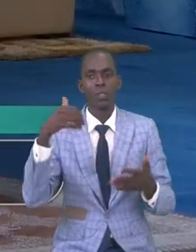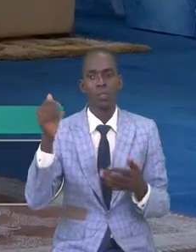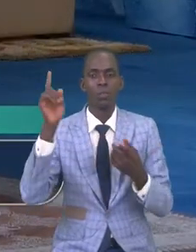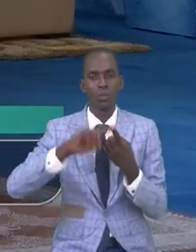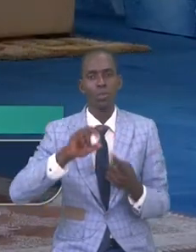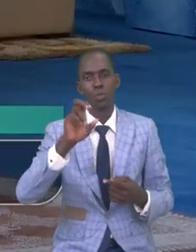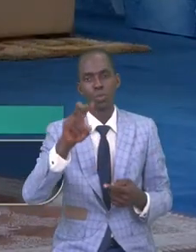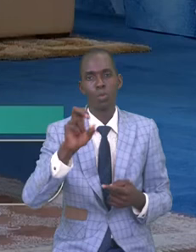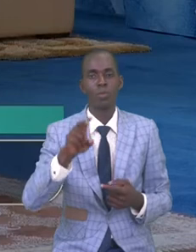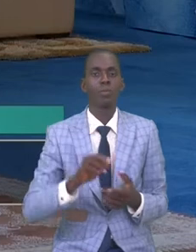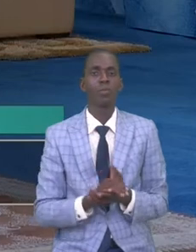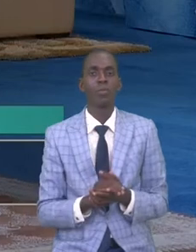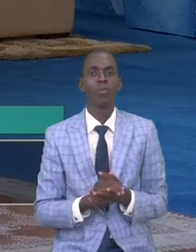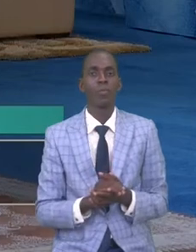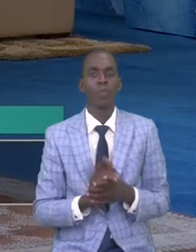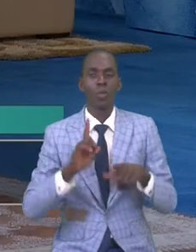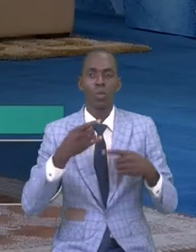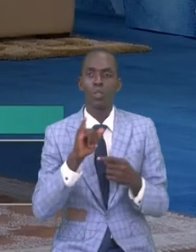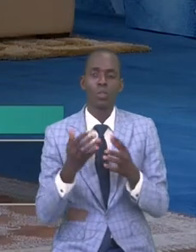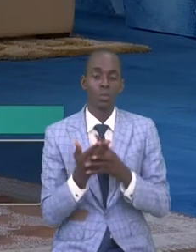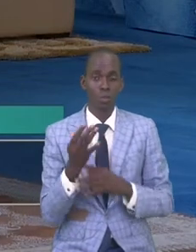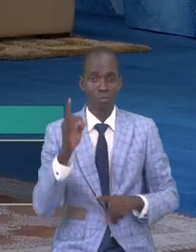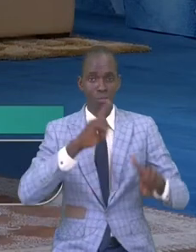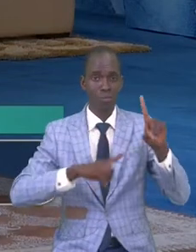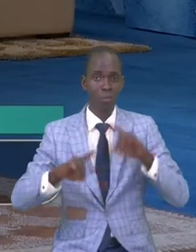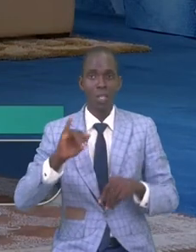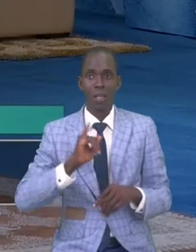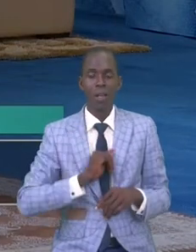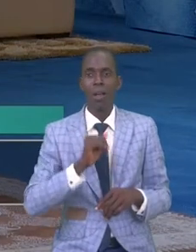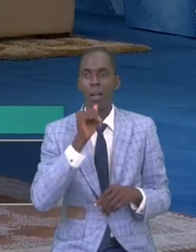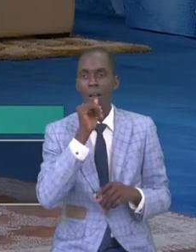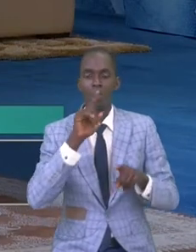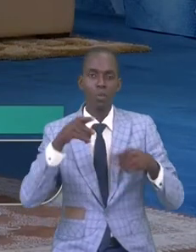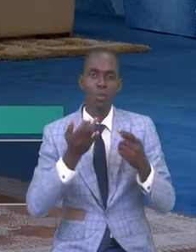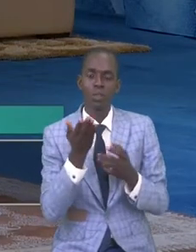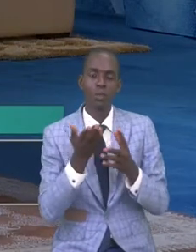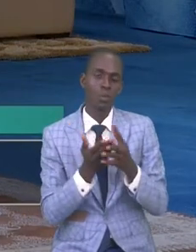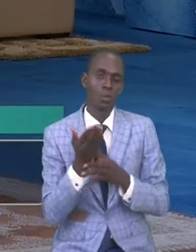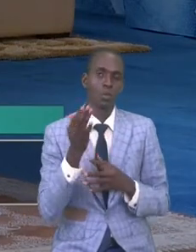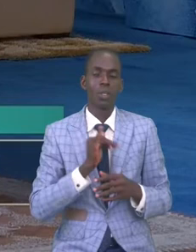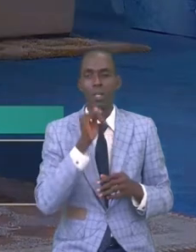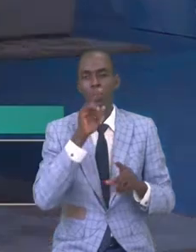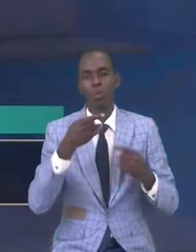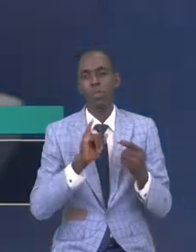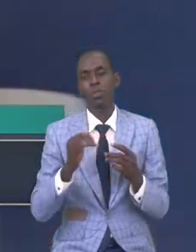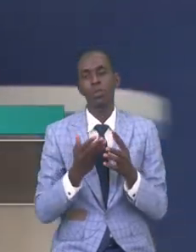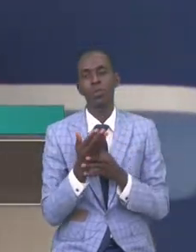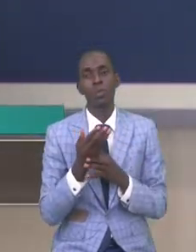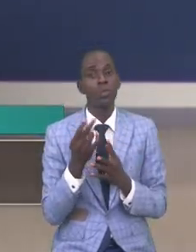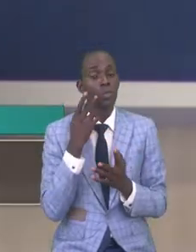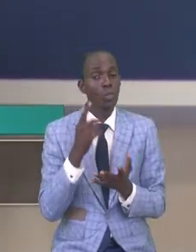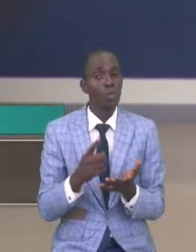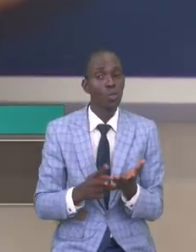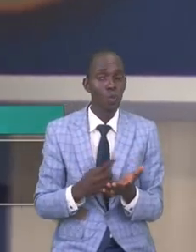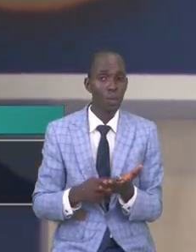12. Going through. I'm going through. I am going through. Sometimes there's a